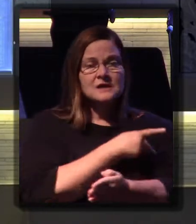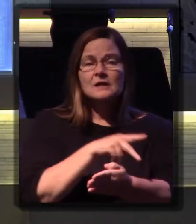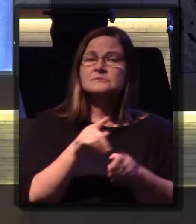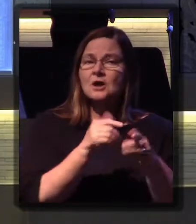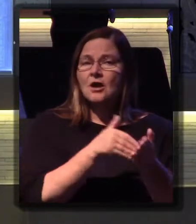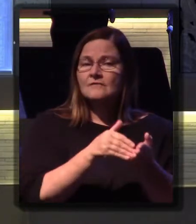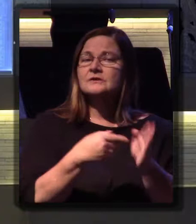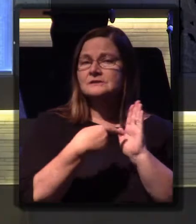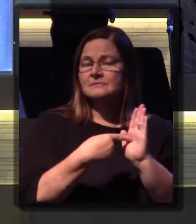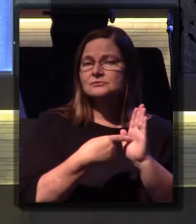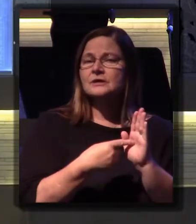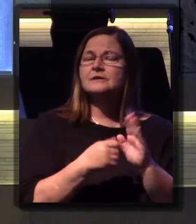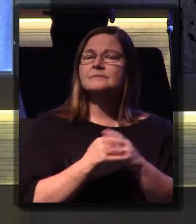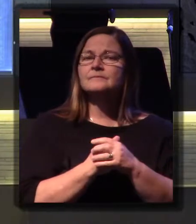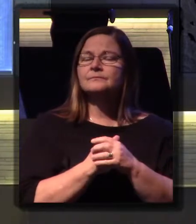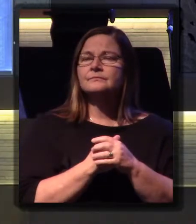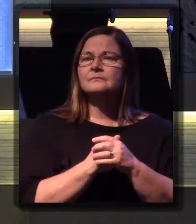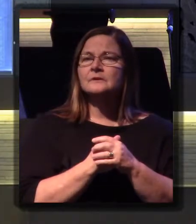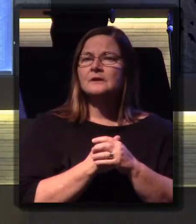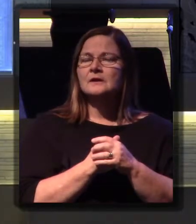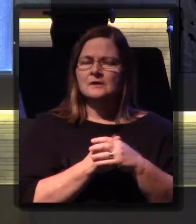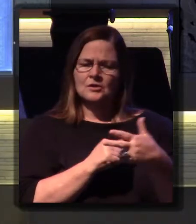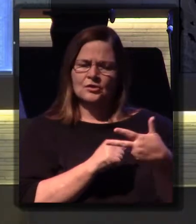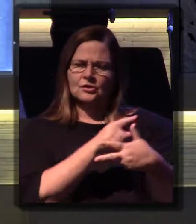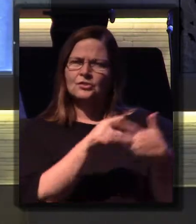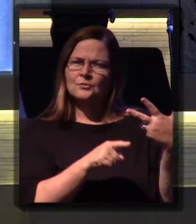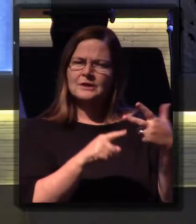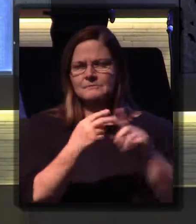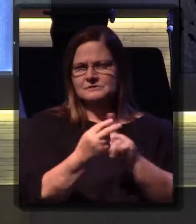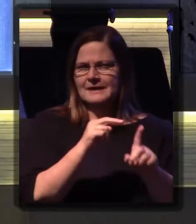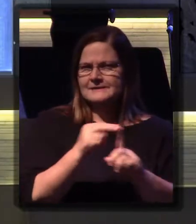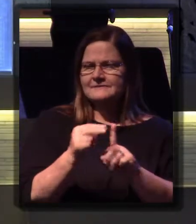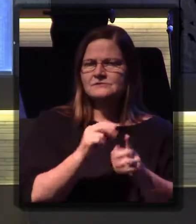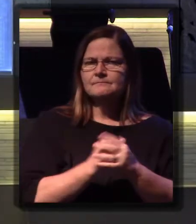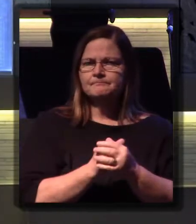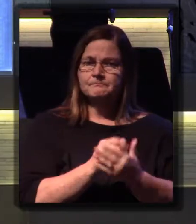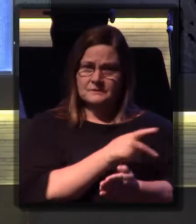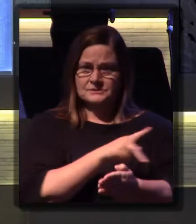Psalms, has pointed out that the Psalms often demonstrate